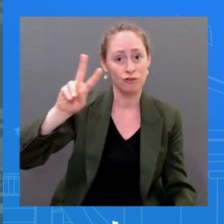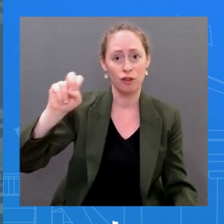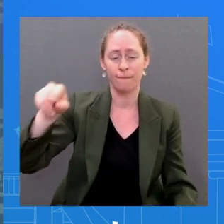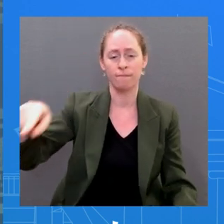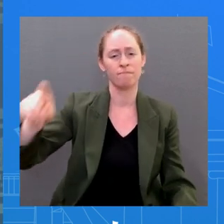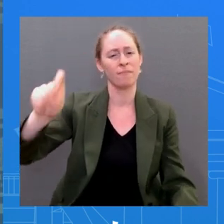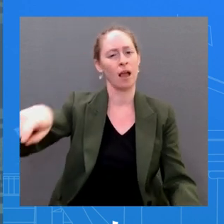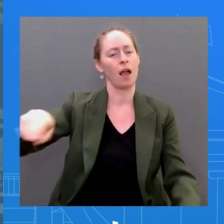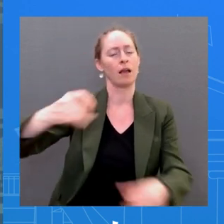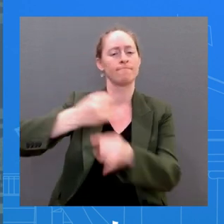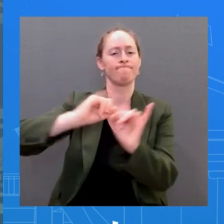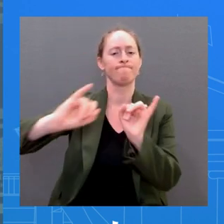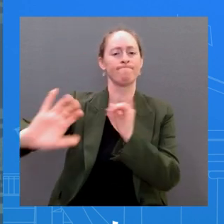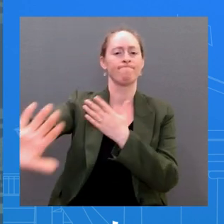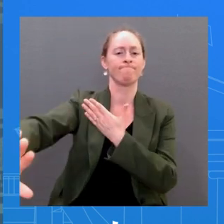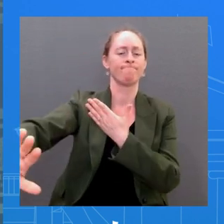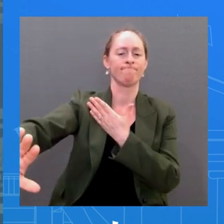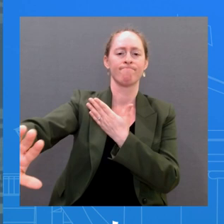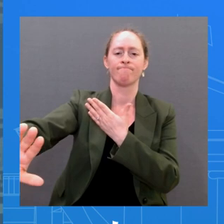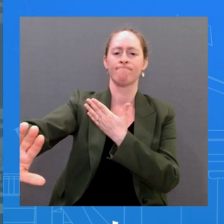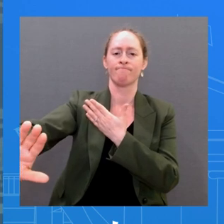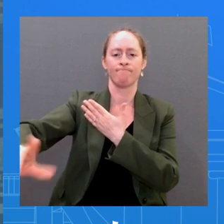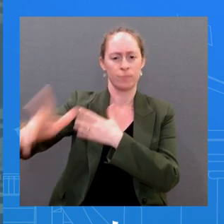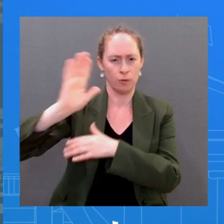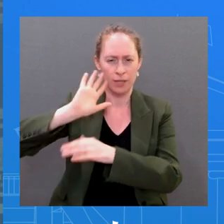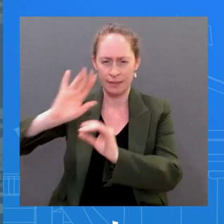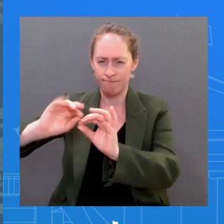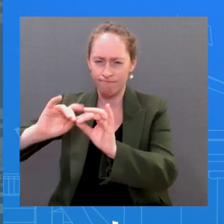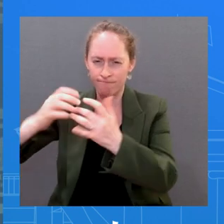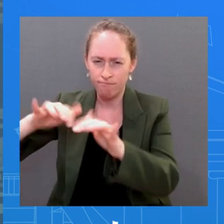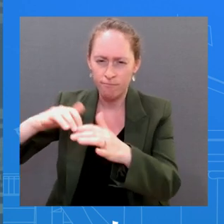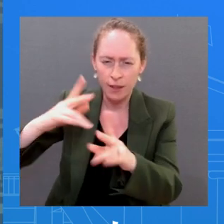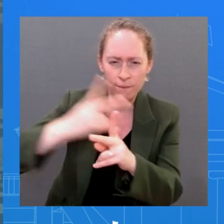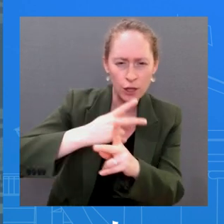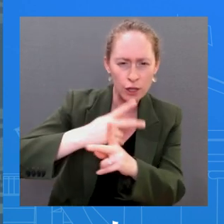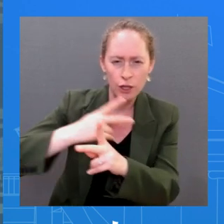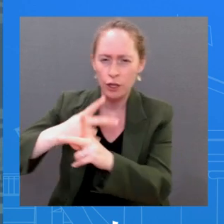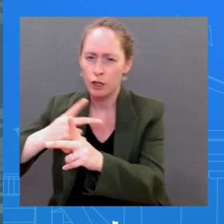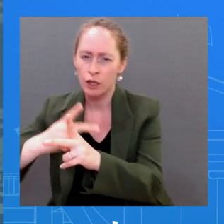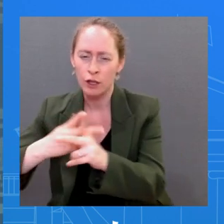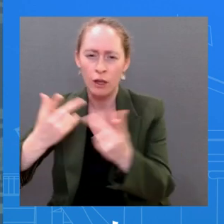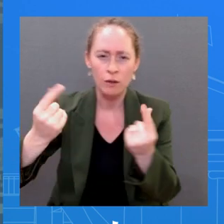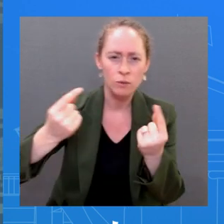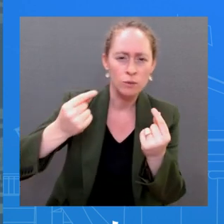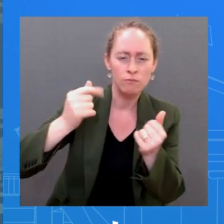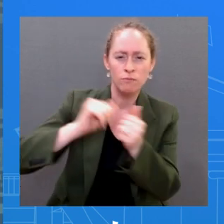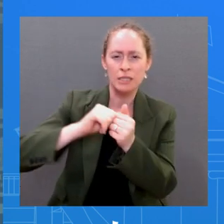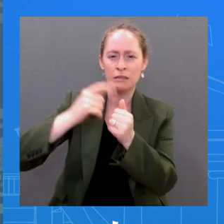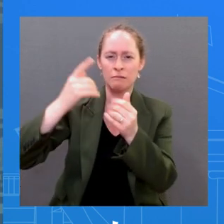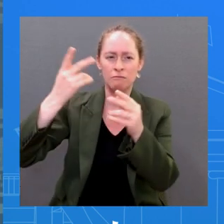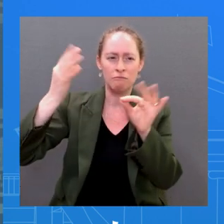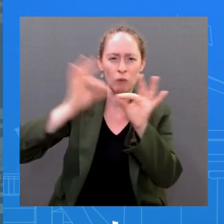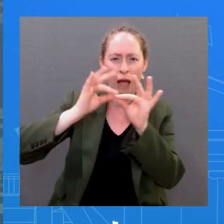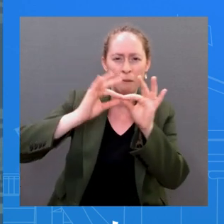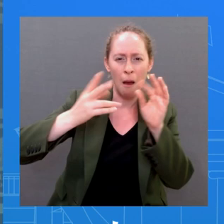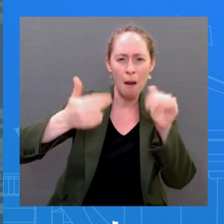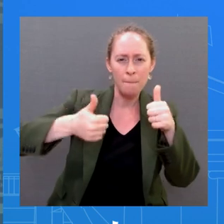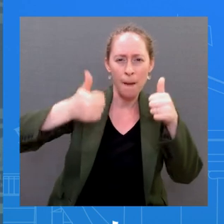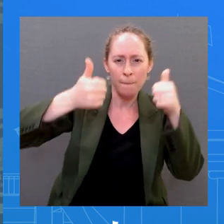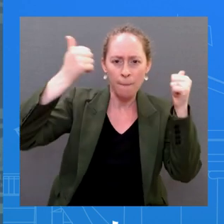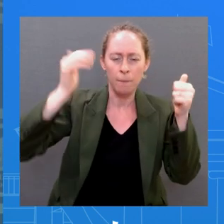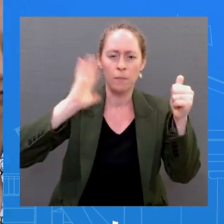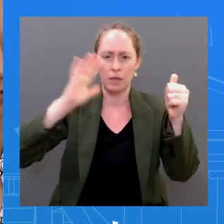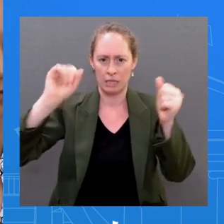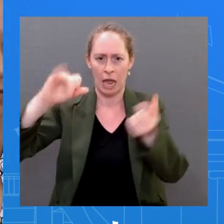to it. We are committed to it, and they have the strongest tools to come up with monetary policy to get that